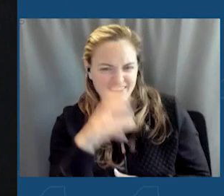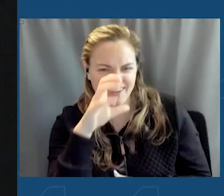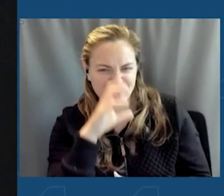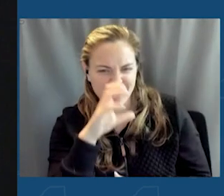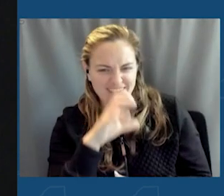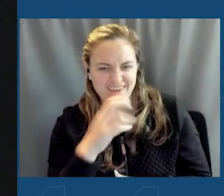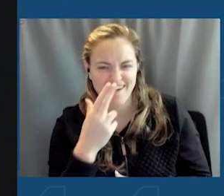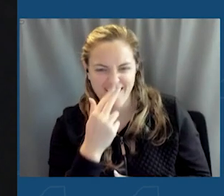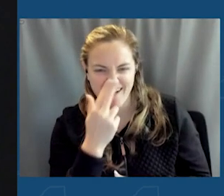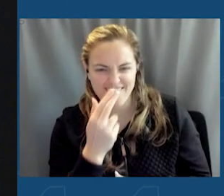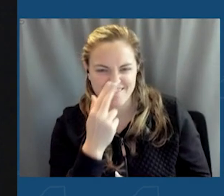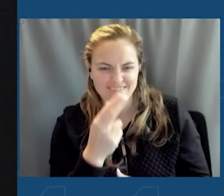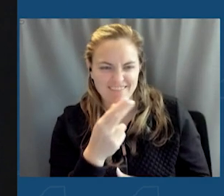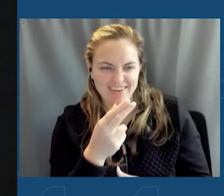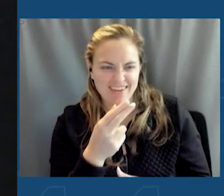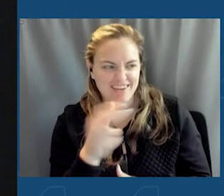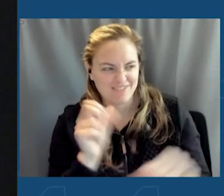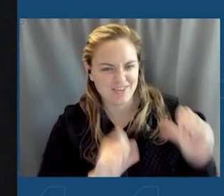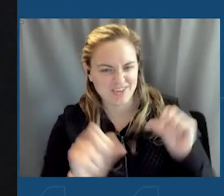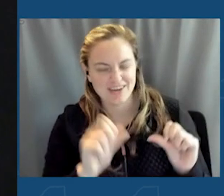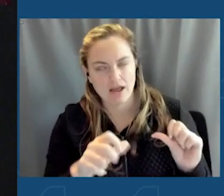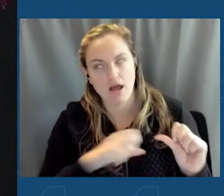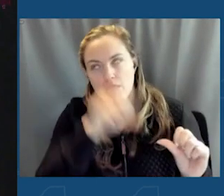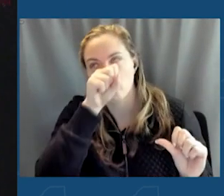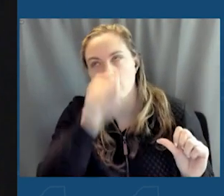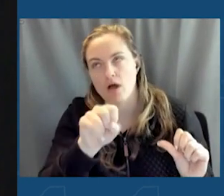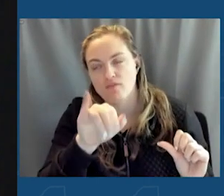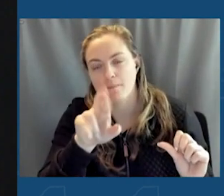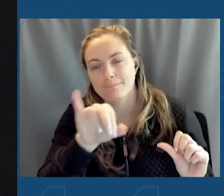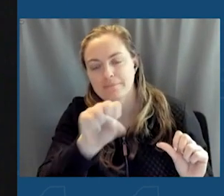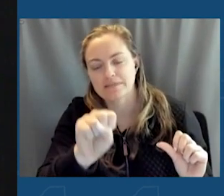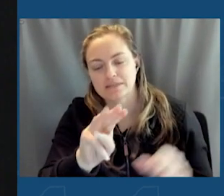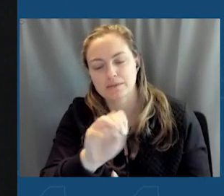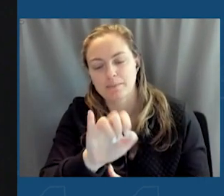I do love Mrs. Maisel, that's another whole story.